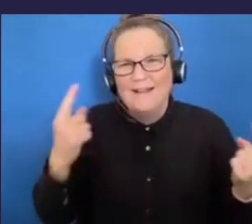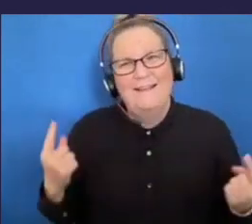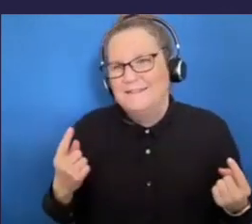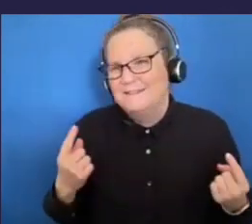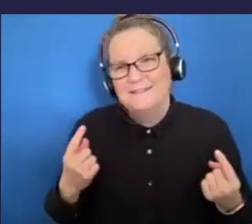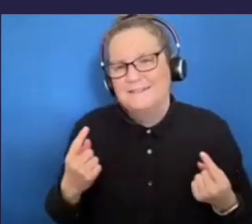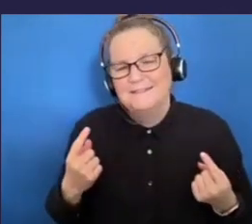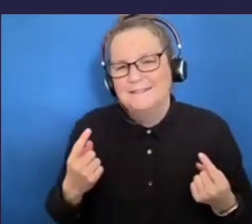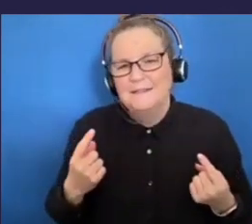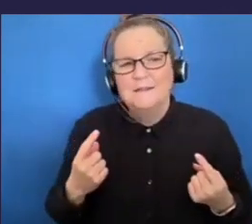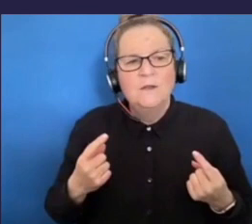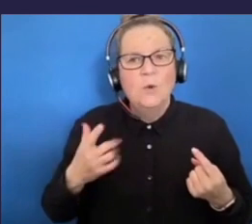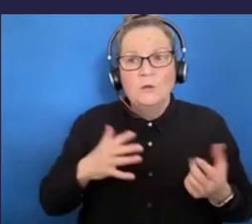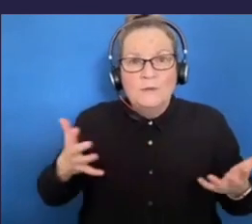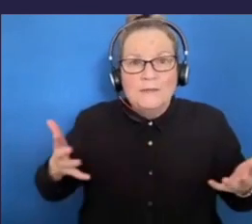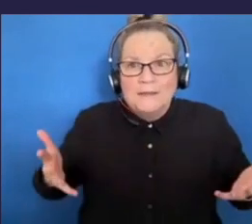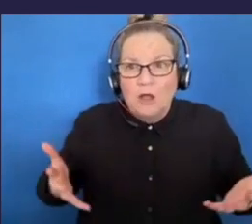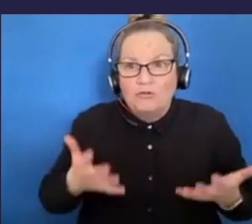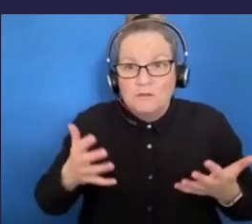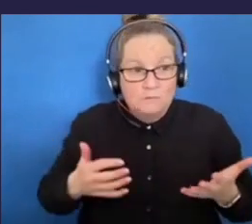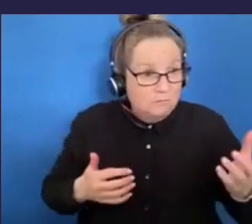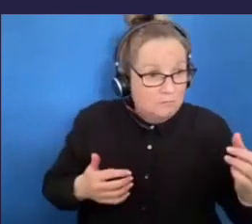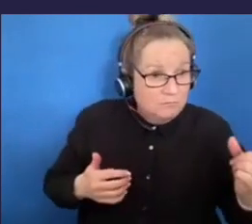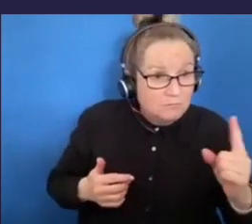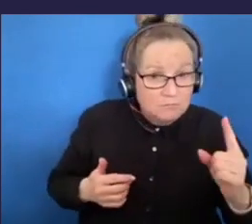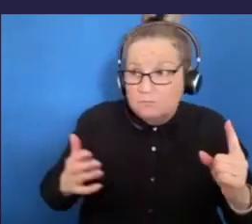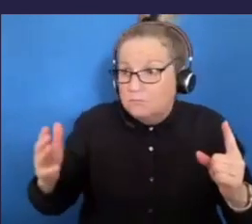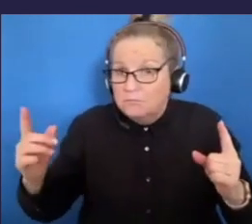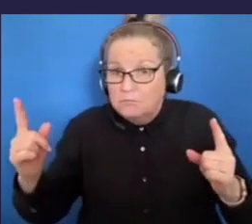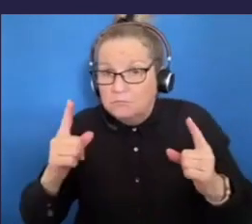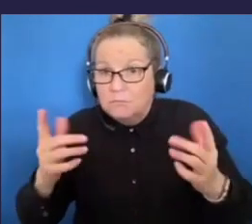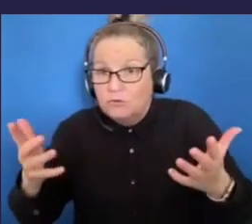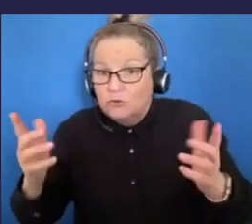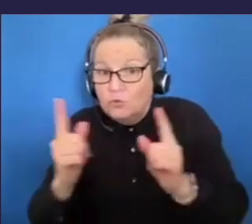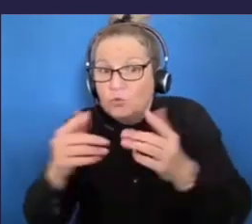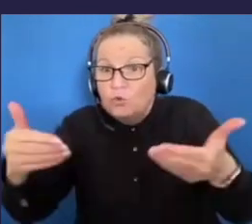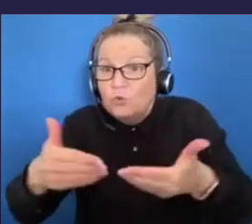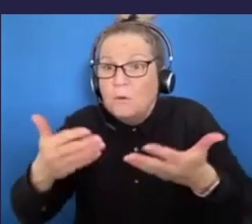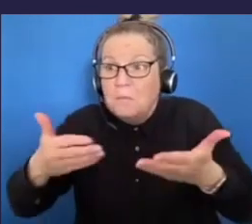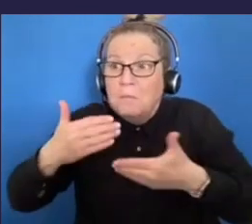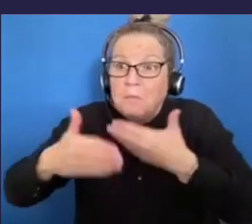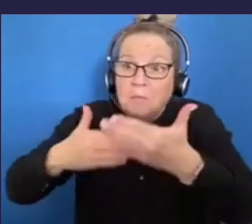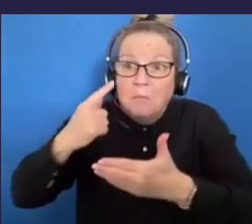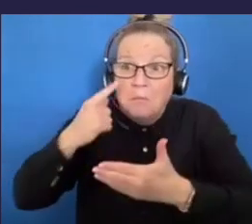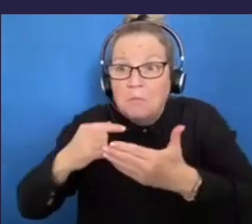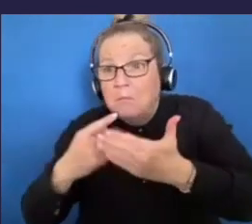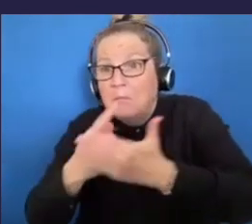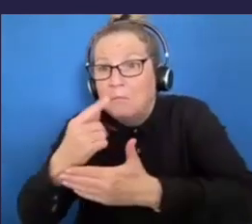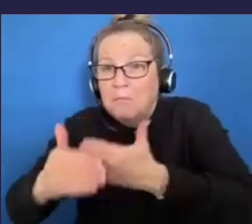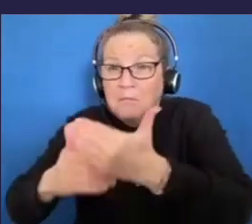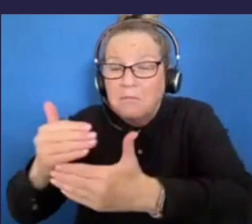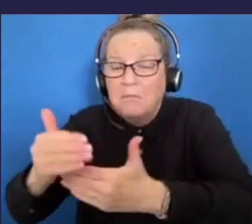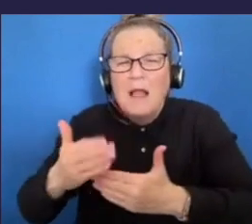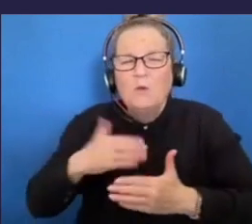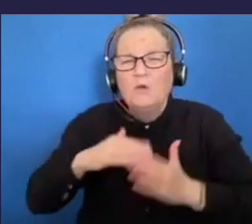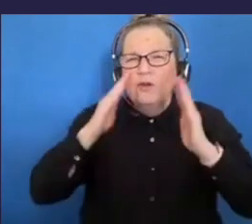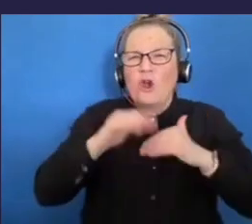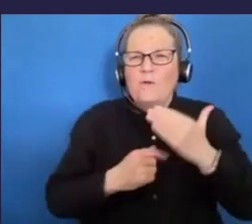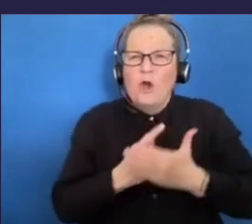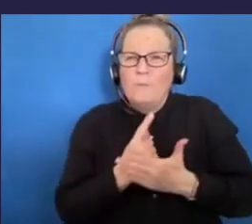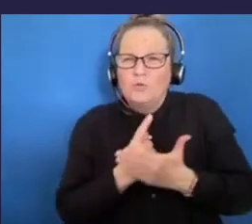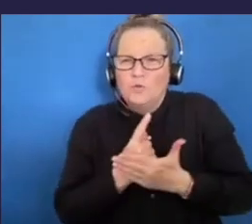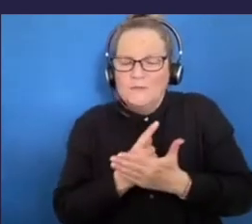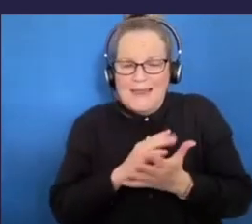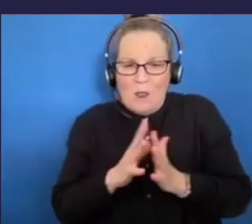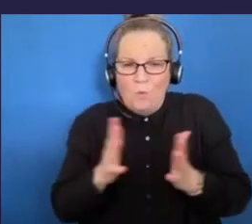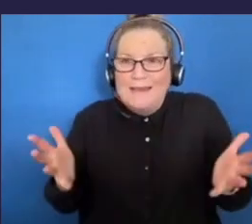and connections. So I want to focus the rest of my presentation on these opportunities and what we might do to